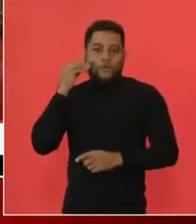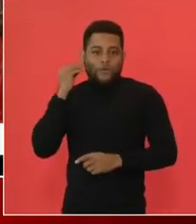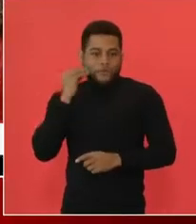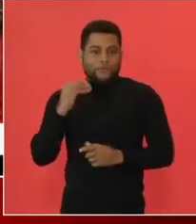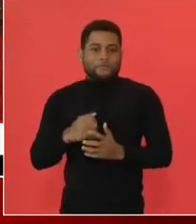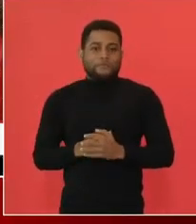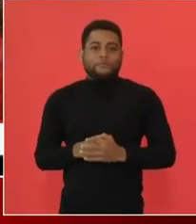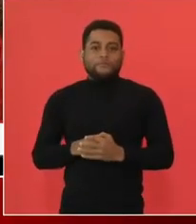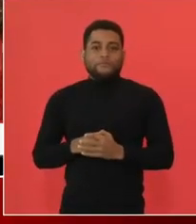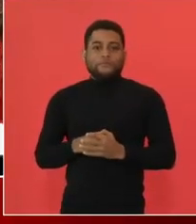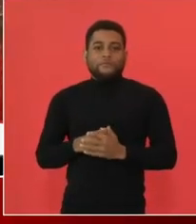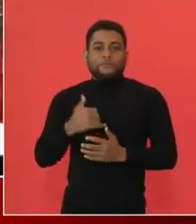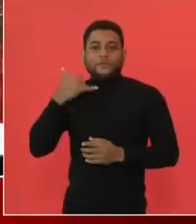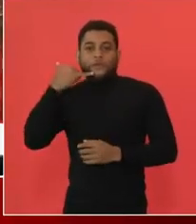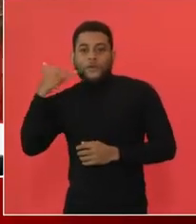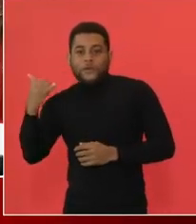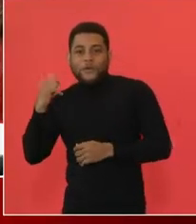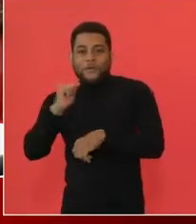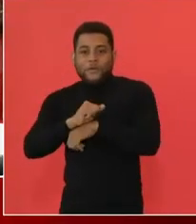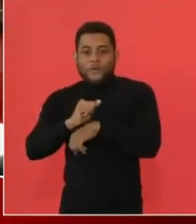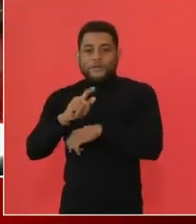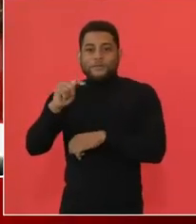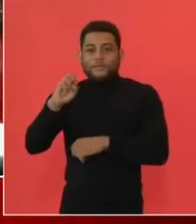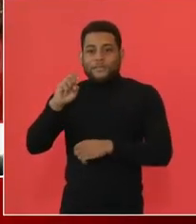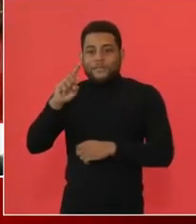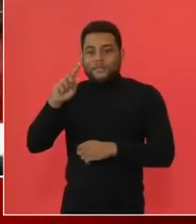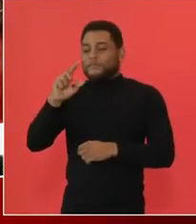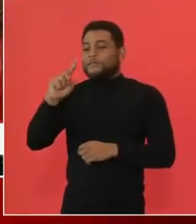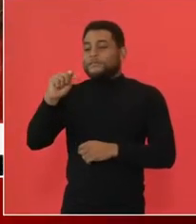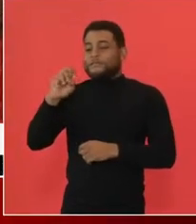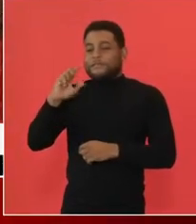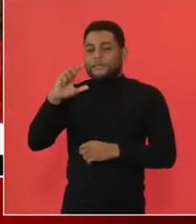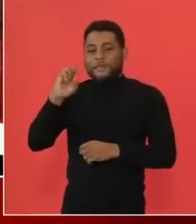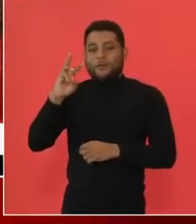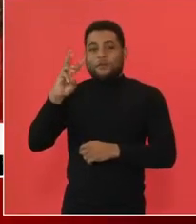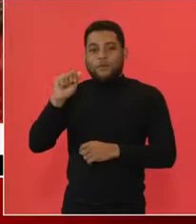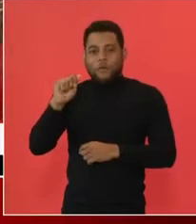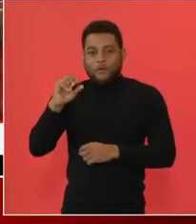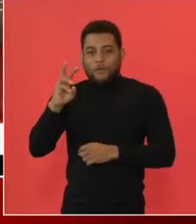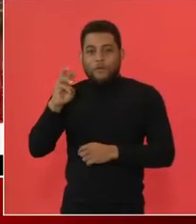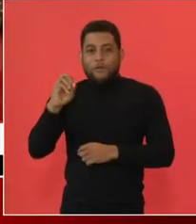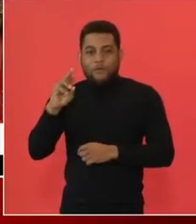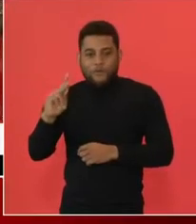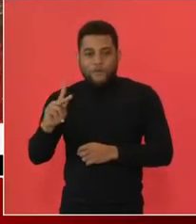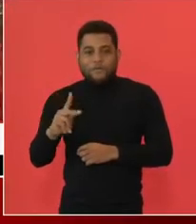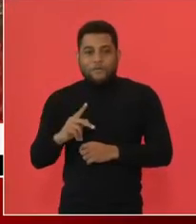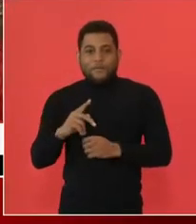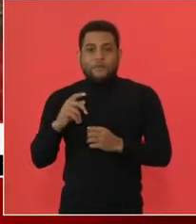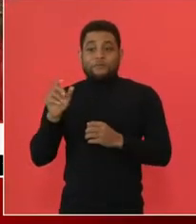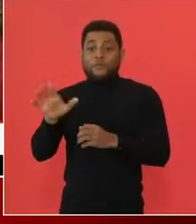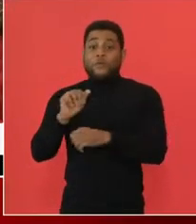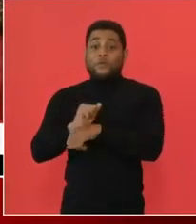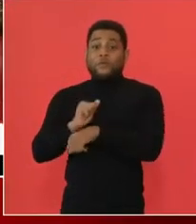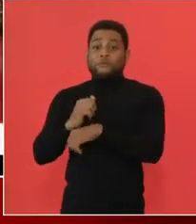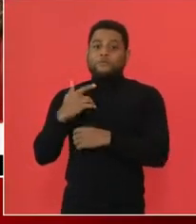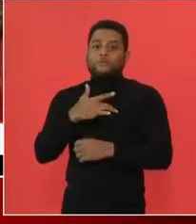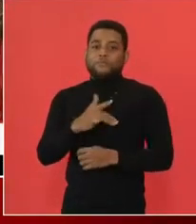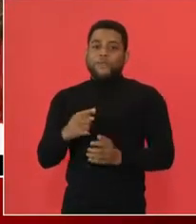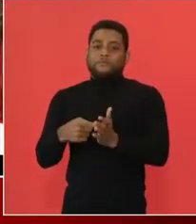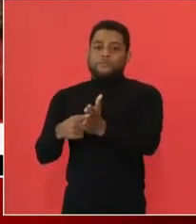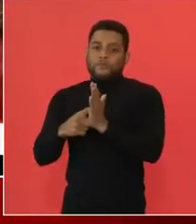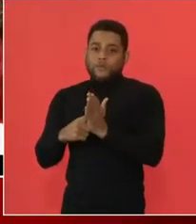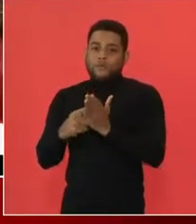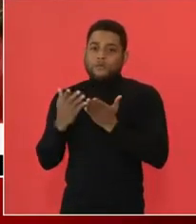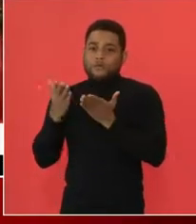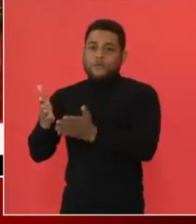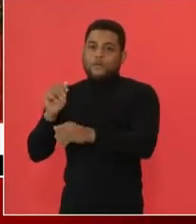telework that they could do at home because their jobs really required them to be at their workstations. And as